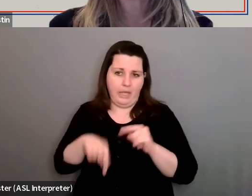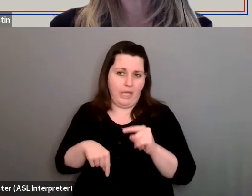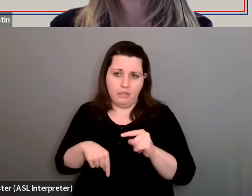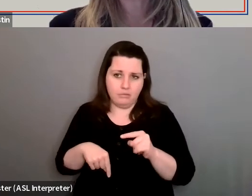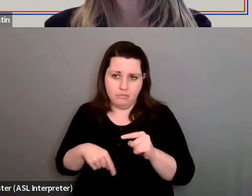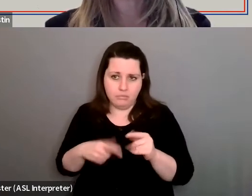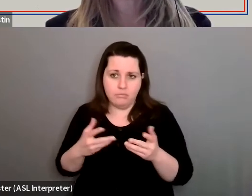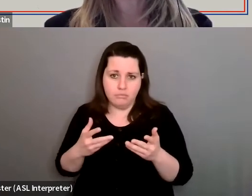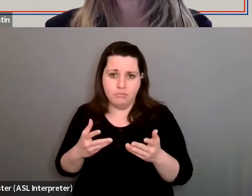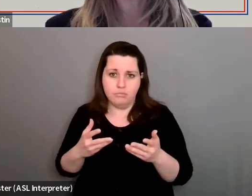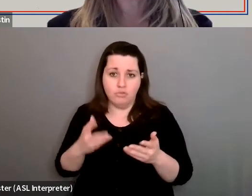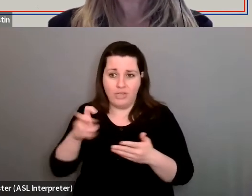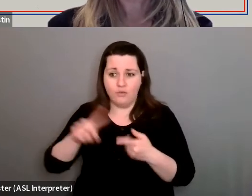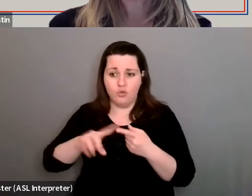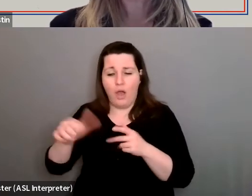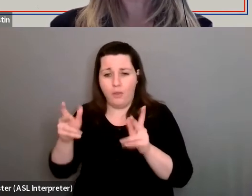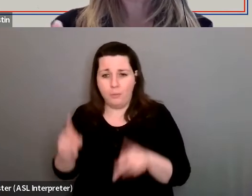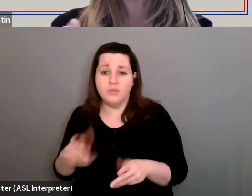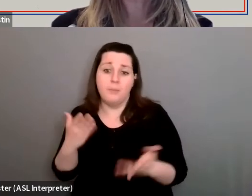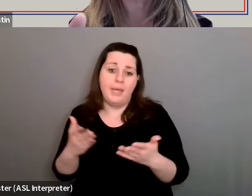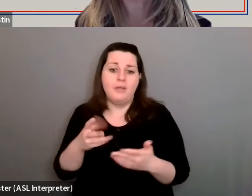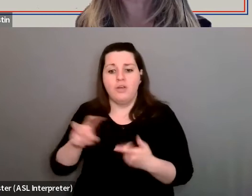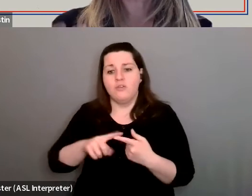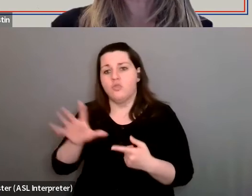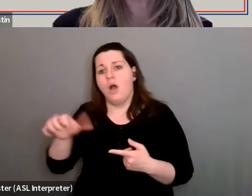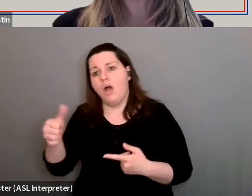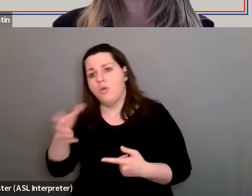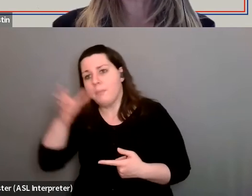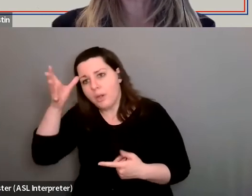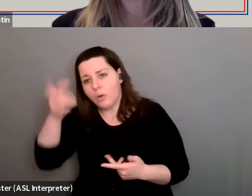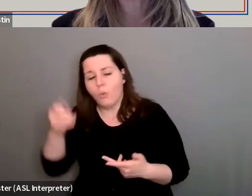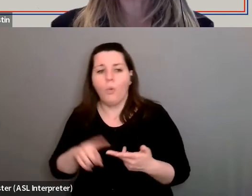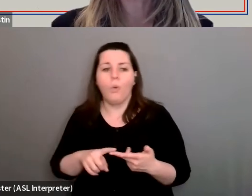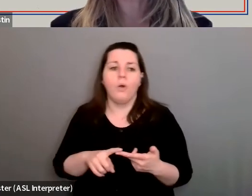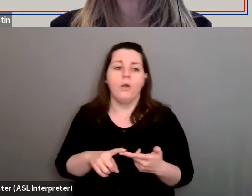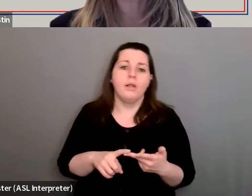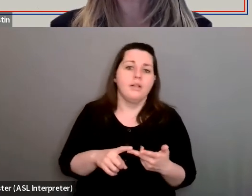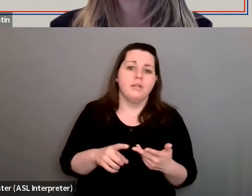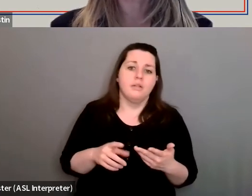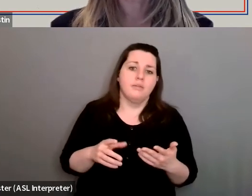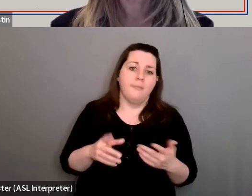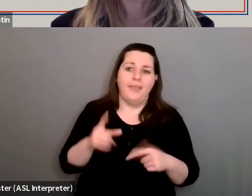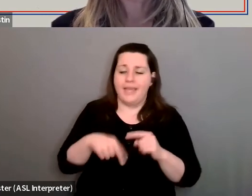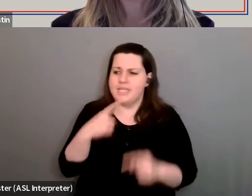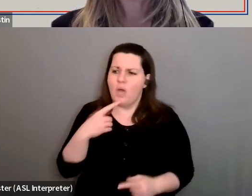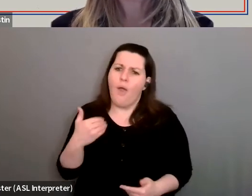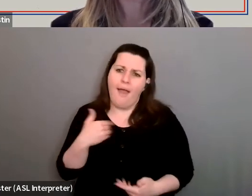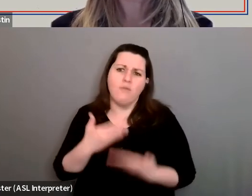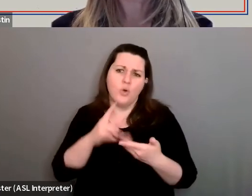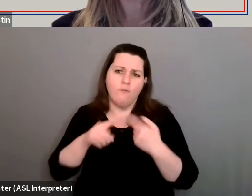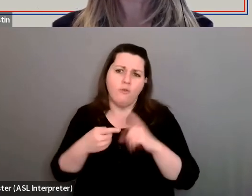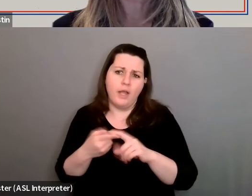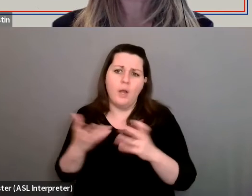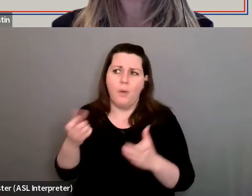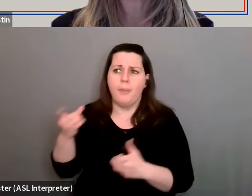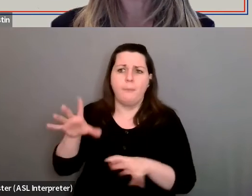then likely it could be the other parent, or it's going to have to stay. They can't just say, I've got a good friend that I want